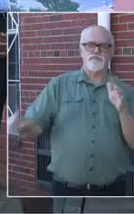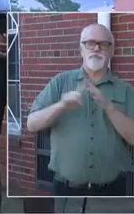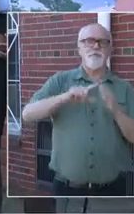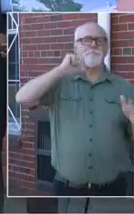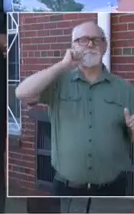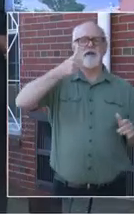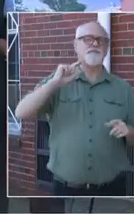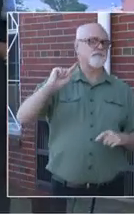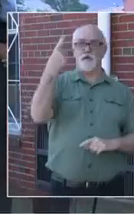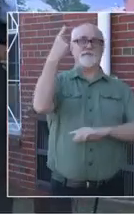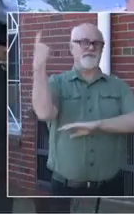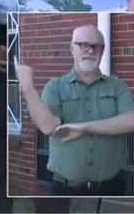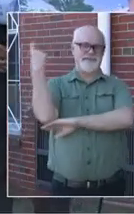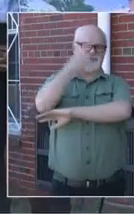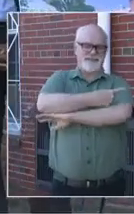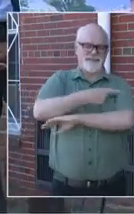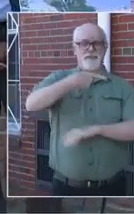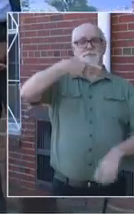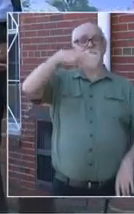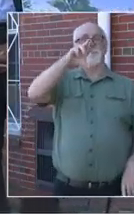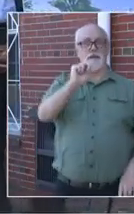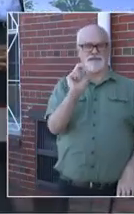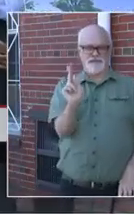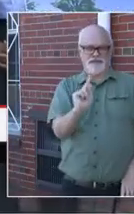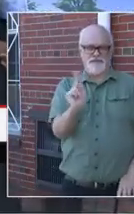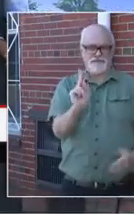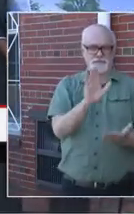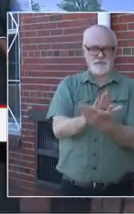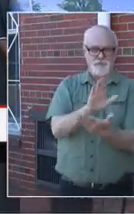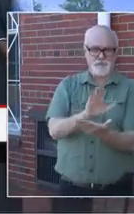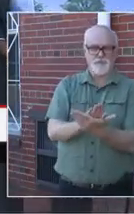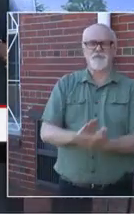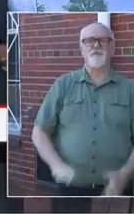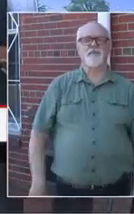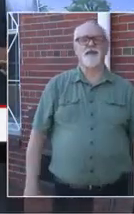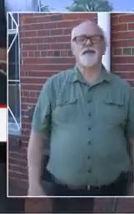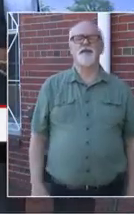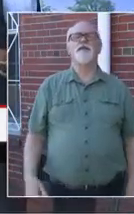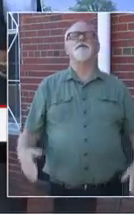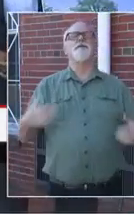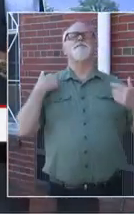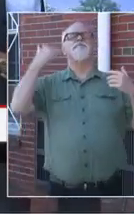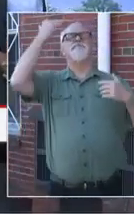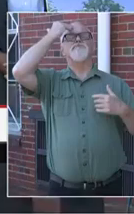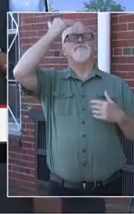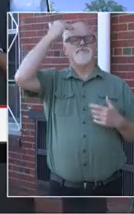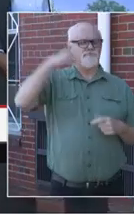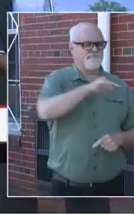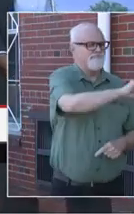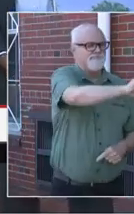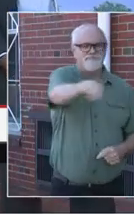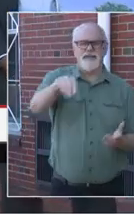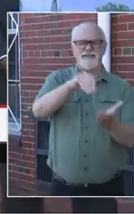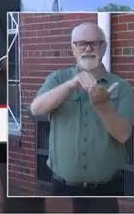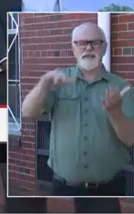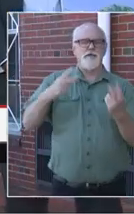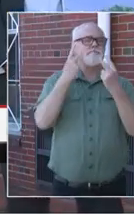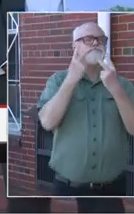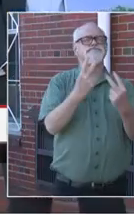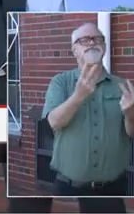pre-K. We know the bulk of their memories as Rams will be made in our new modernized